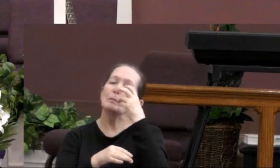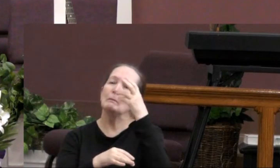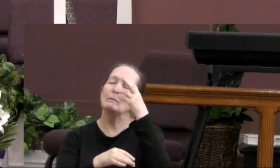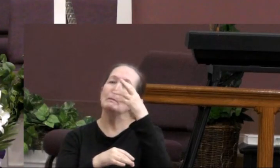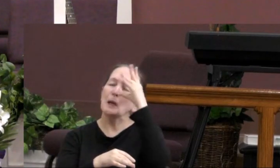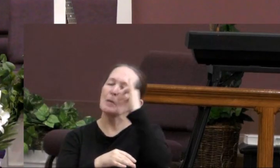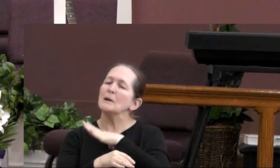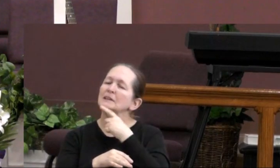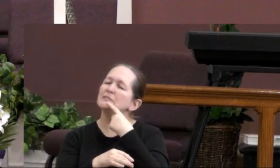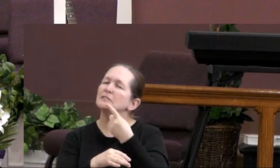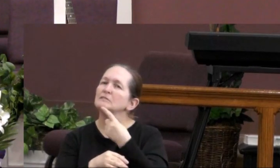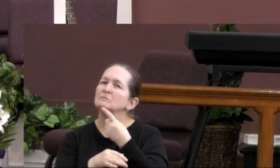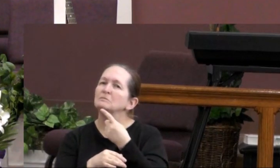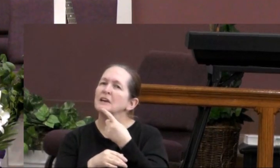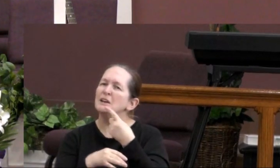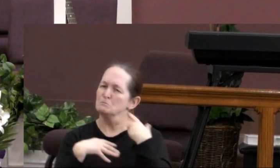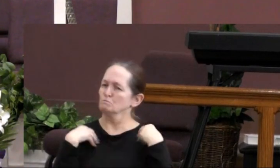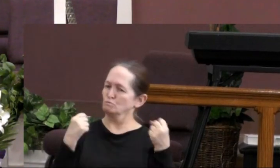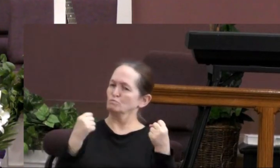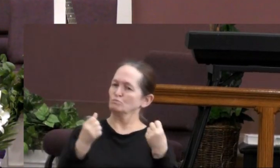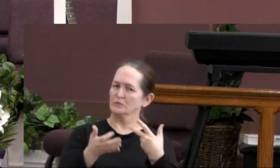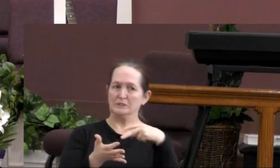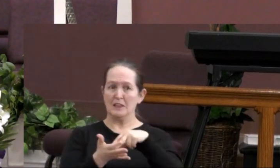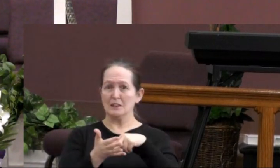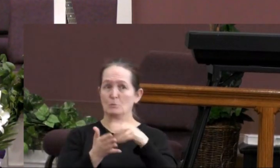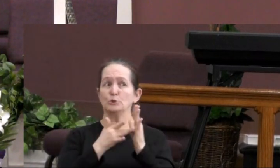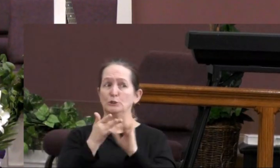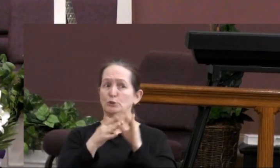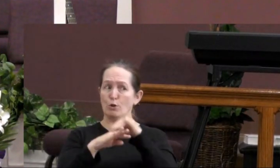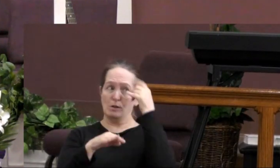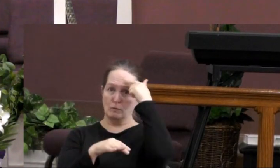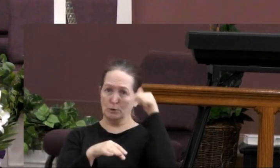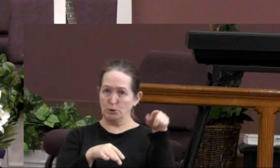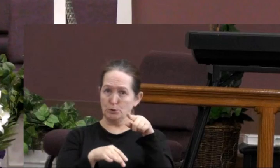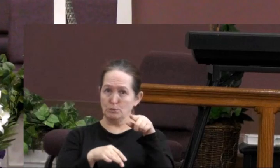to him, 'Take courage, stand up, he is calling for you.'